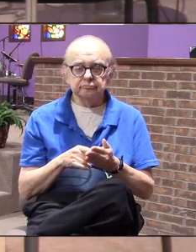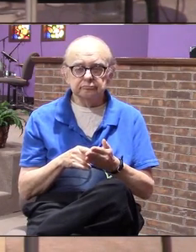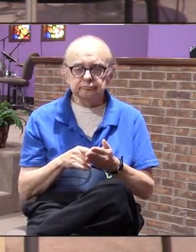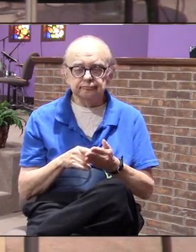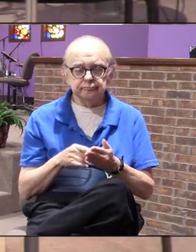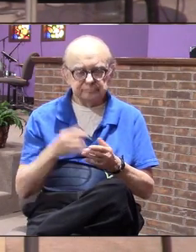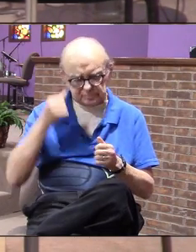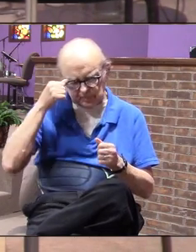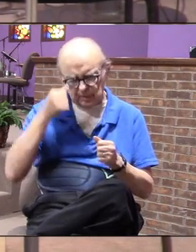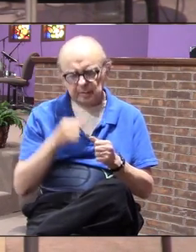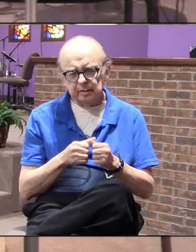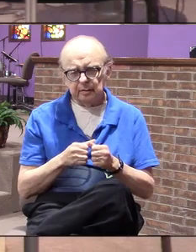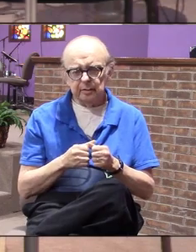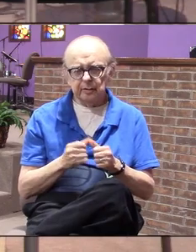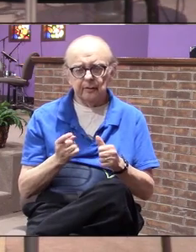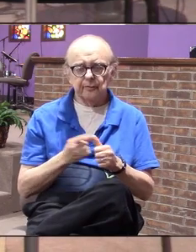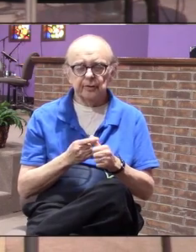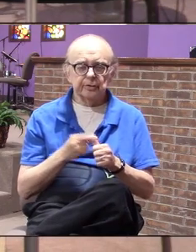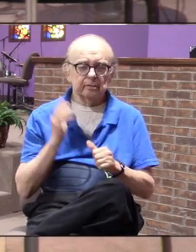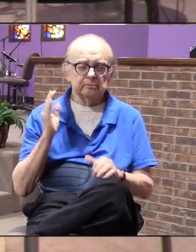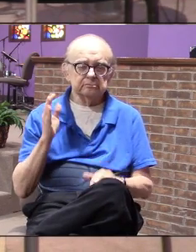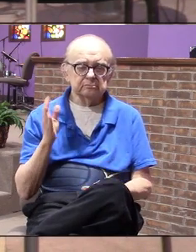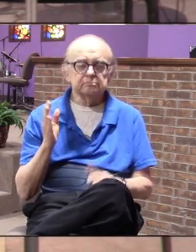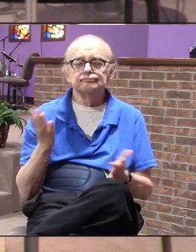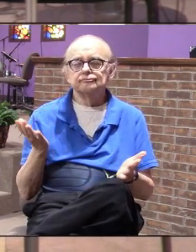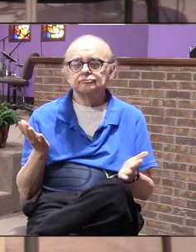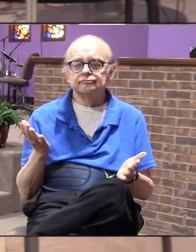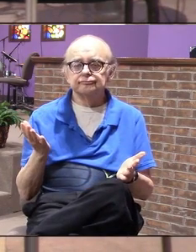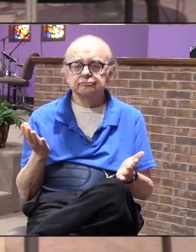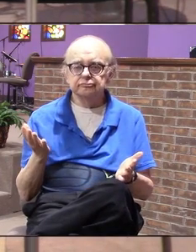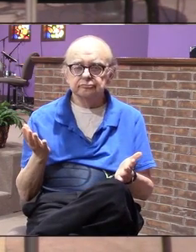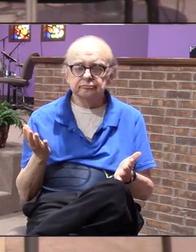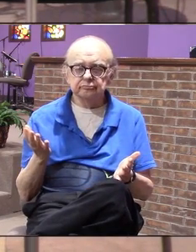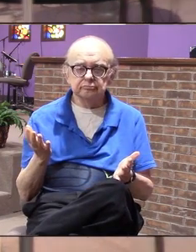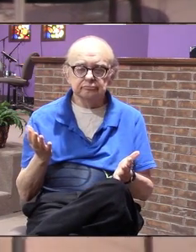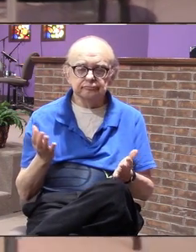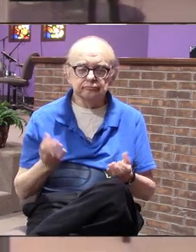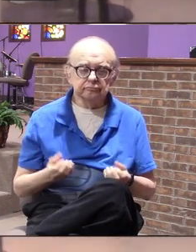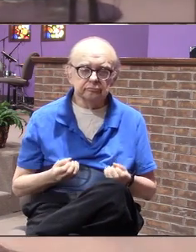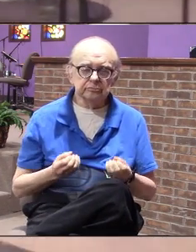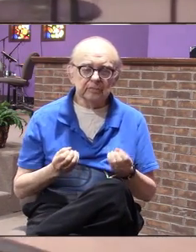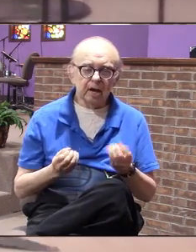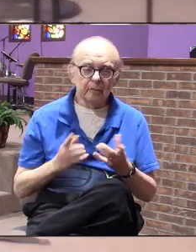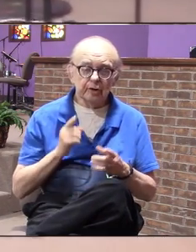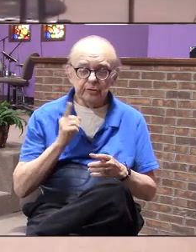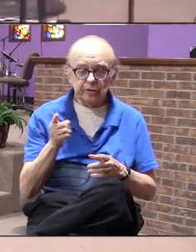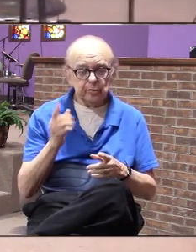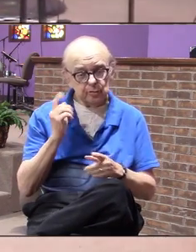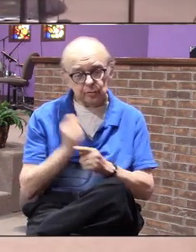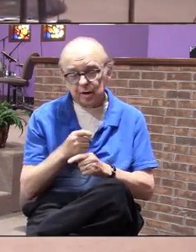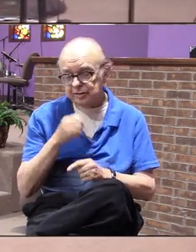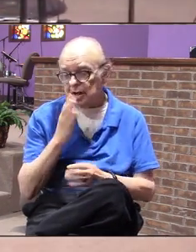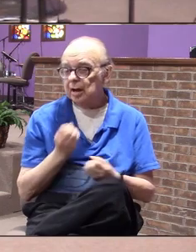if you remember, the first sermon, first week was, how much do you trust God?